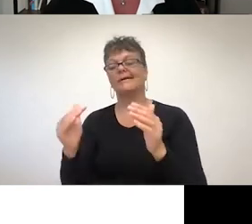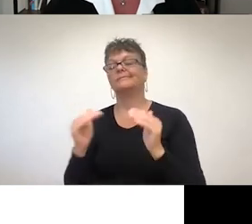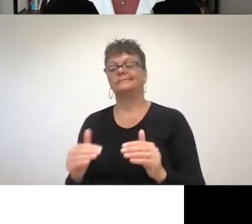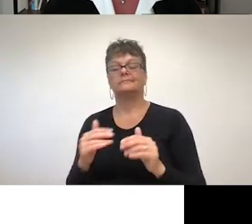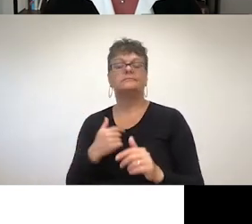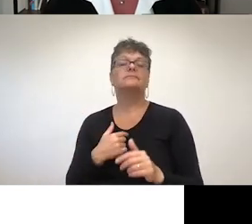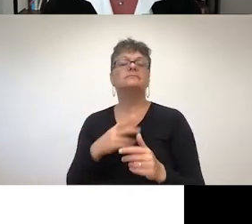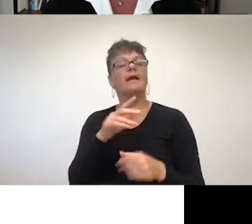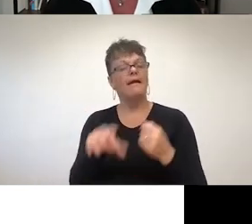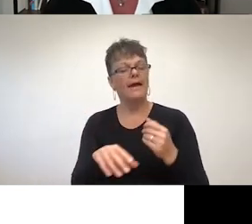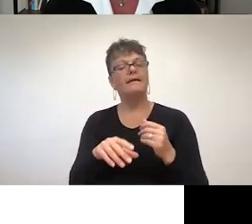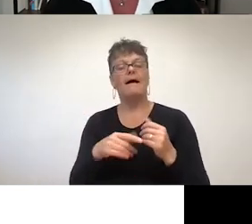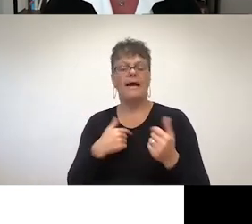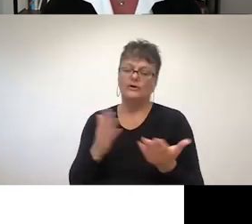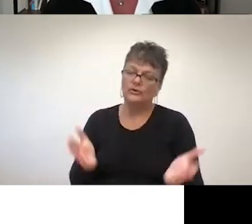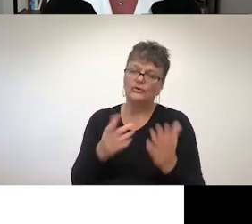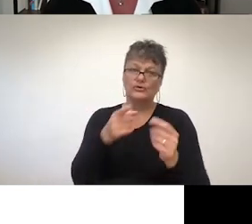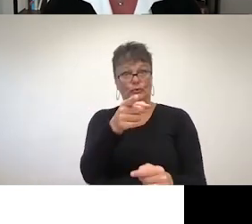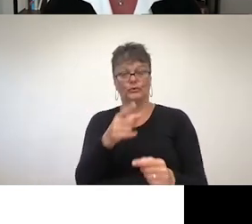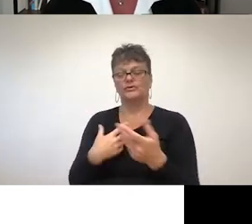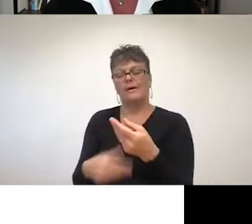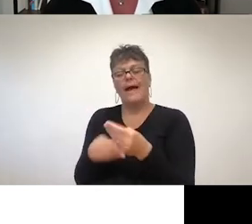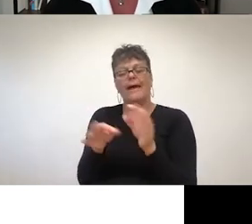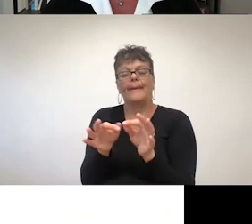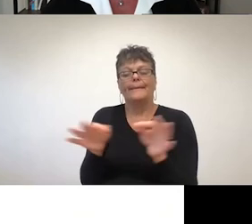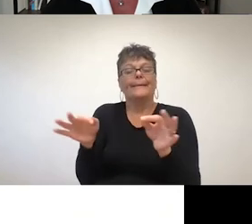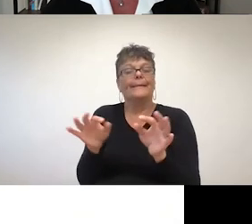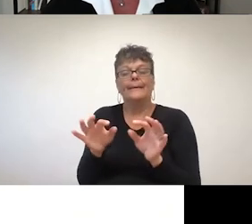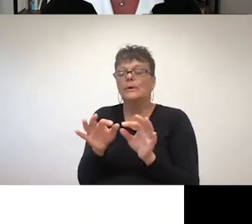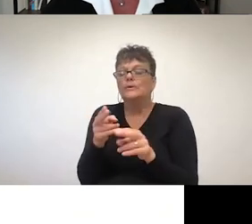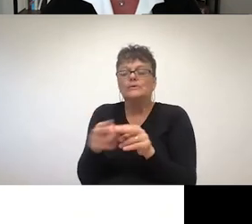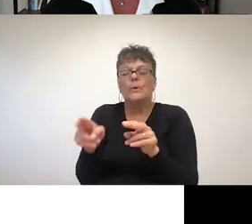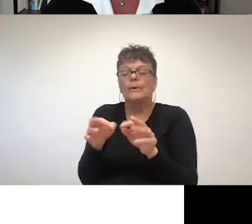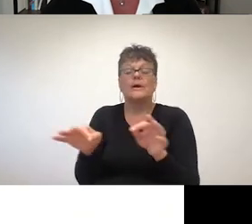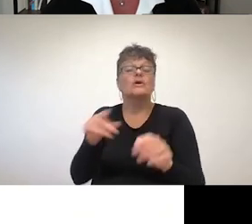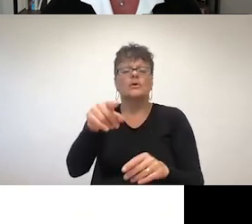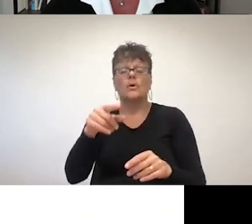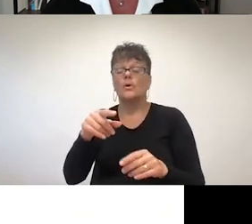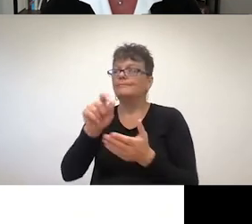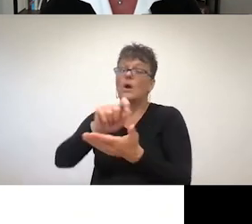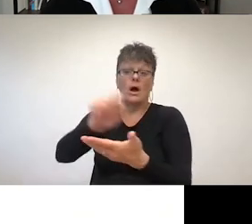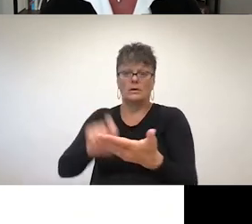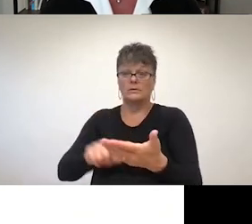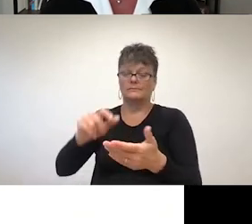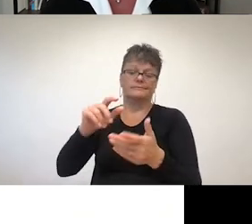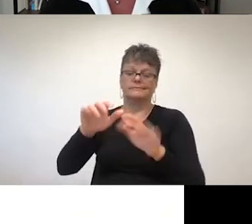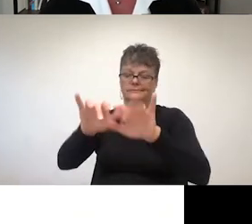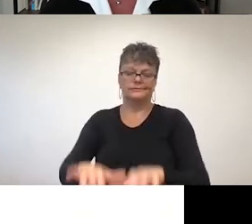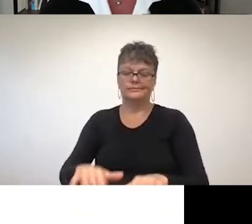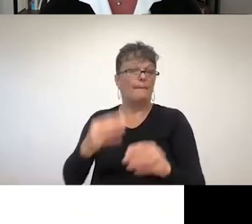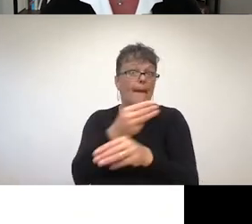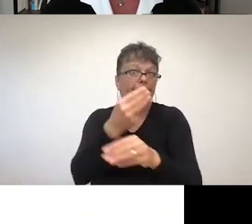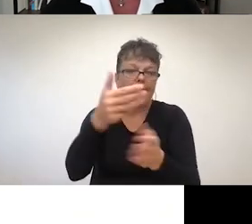supportive messages. For example, research has shown that even a note in the margin, let's say that you are grading a math test